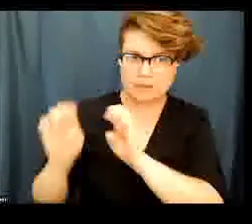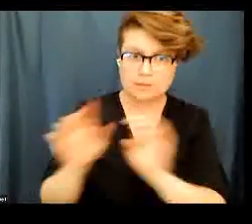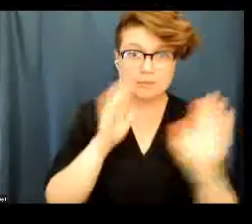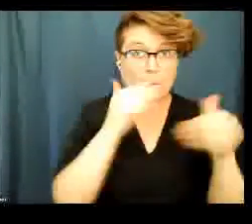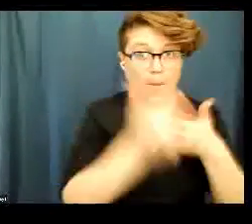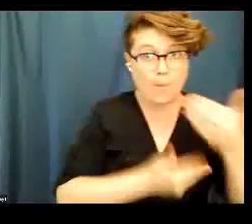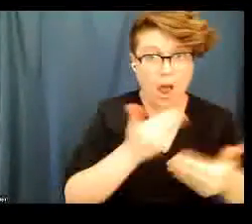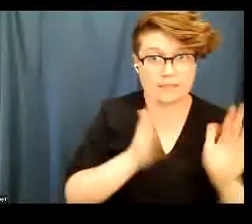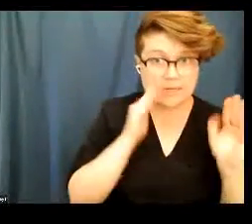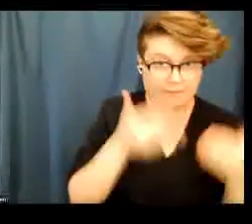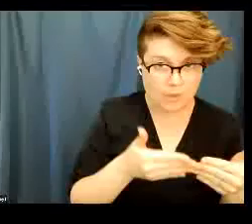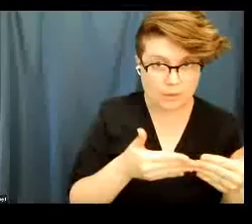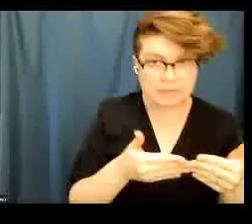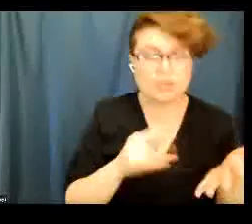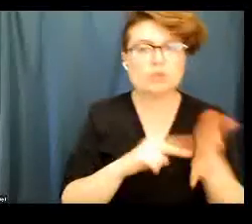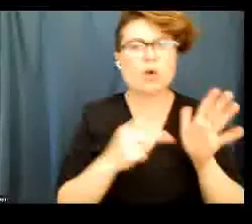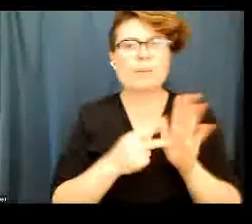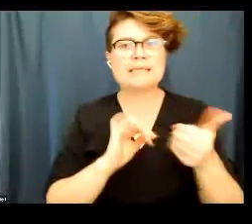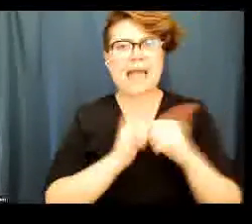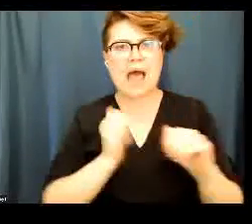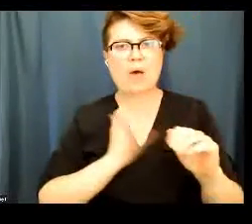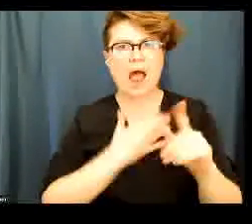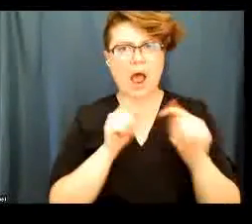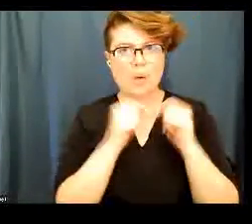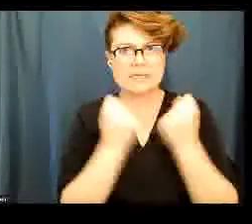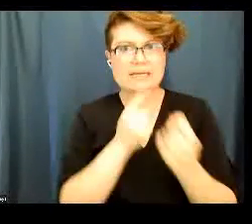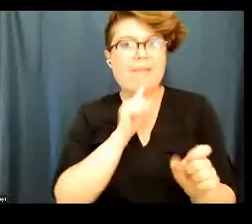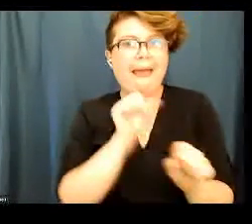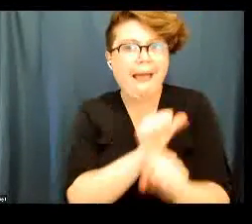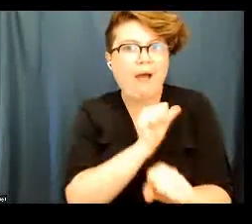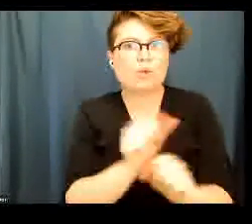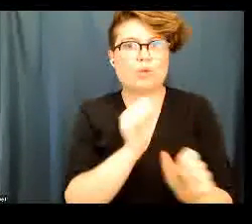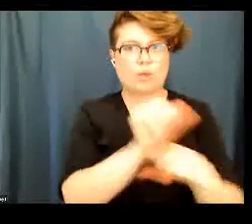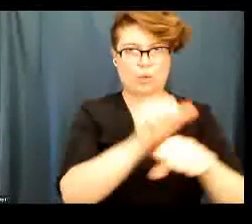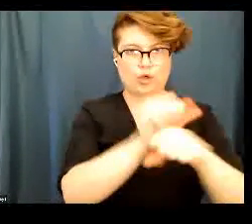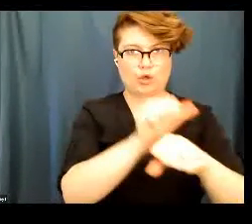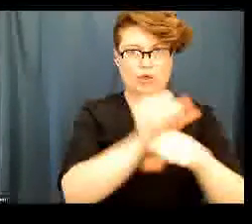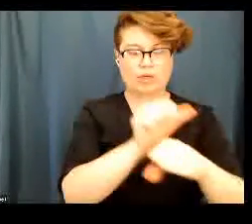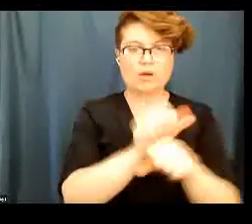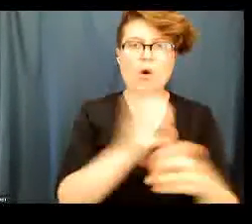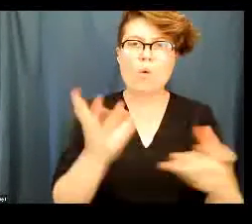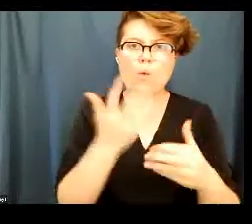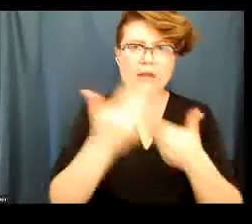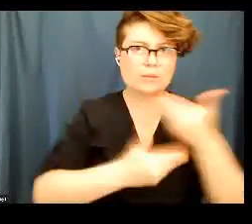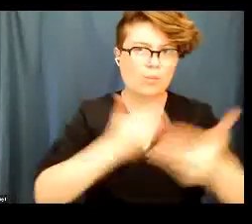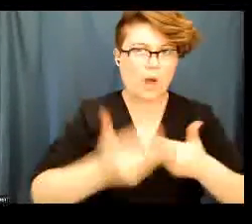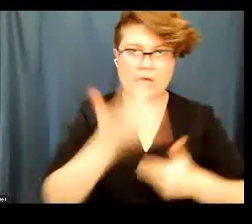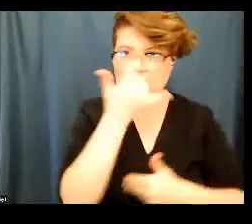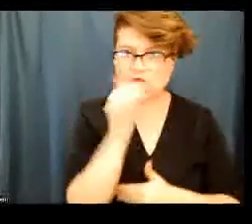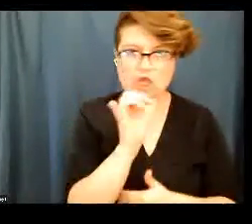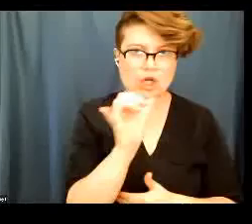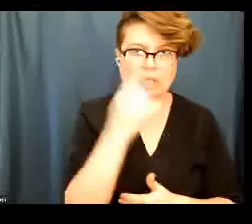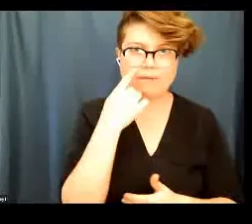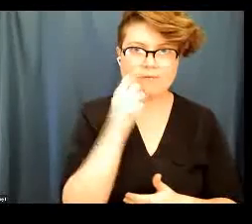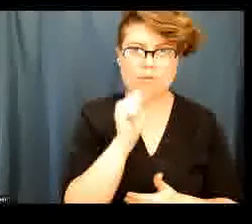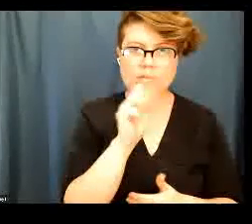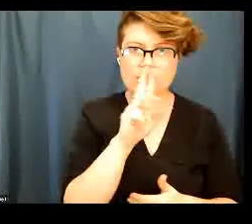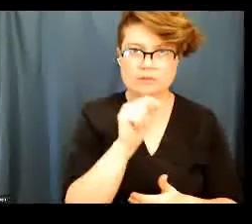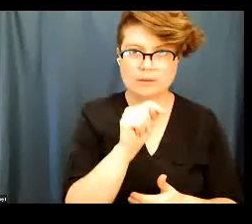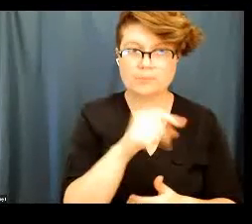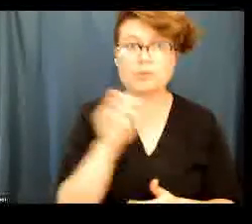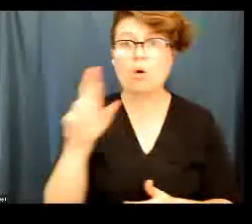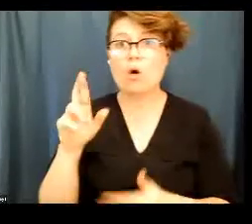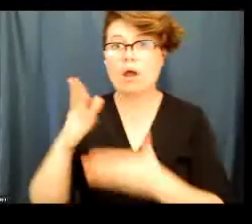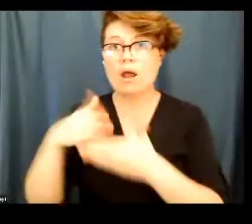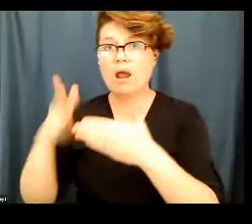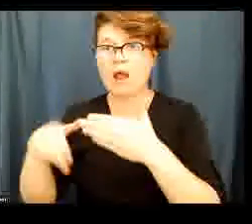So how is our team actually working? What's the process of the SART looking like? And it can be outcomes